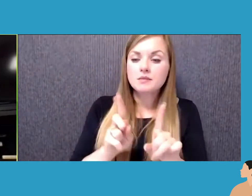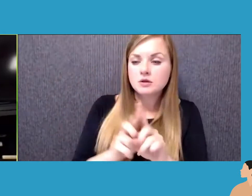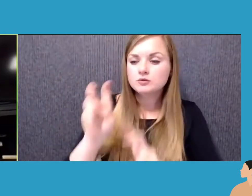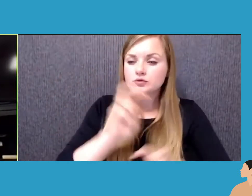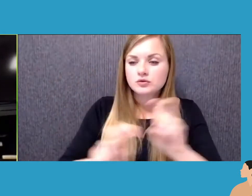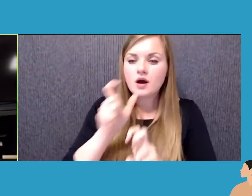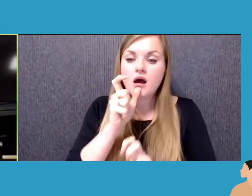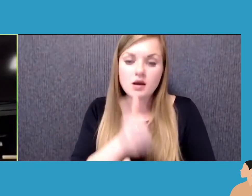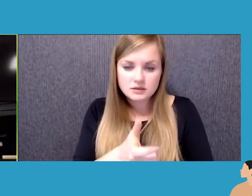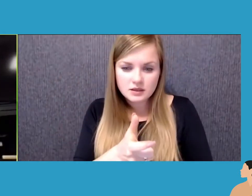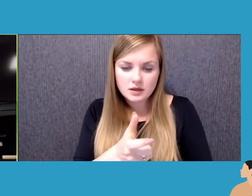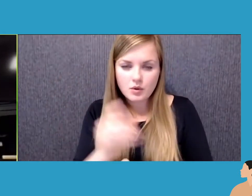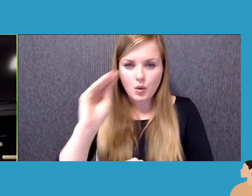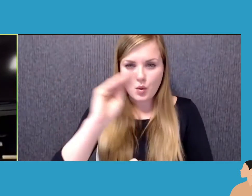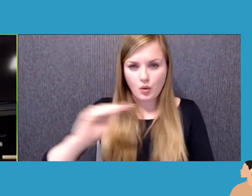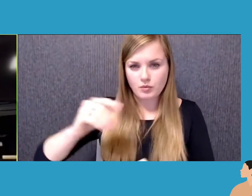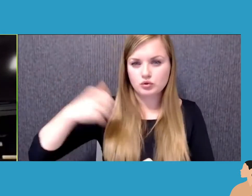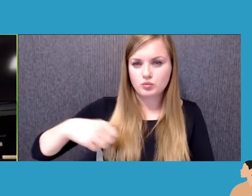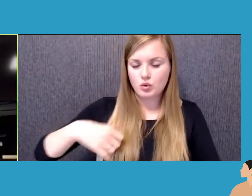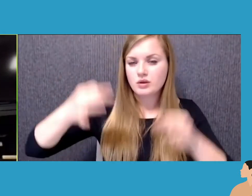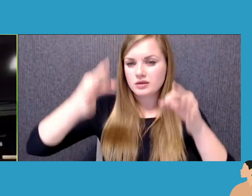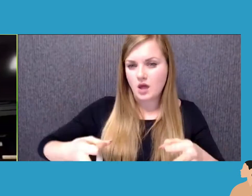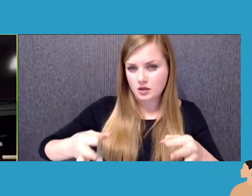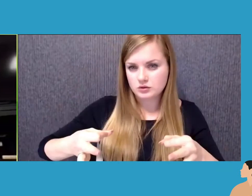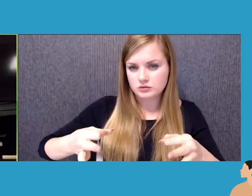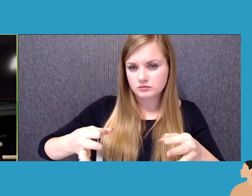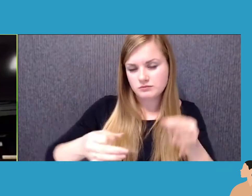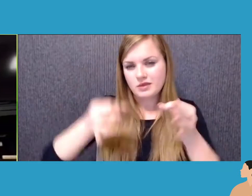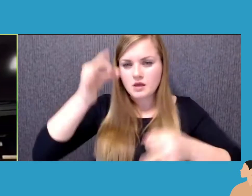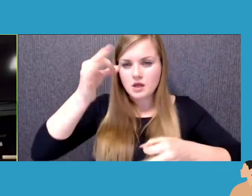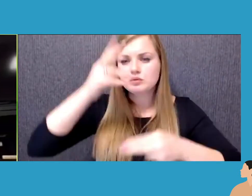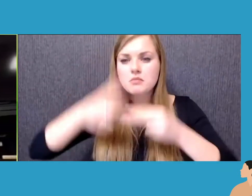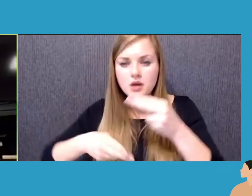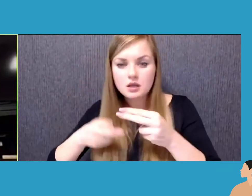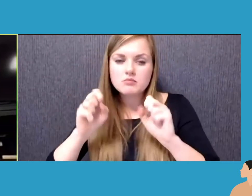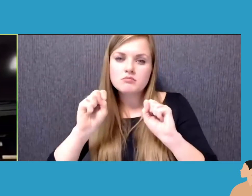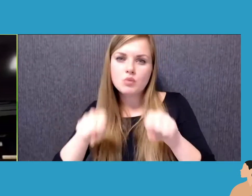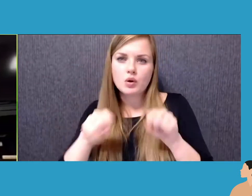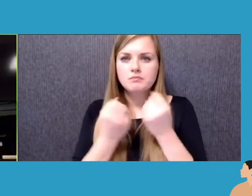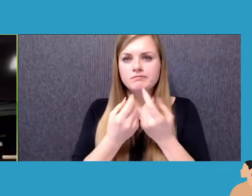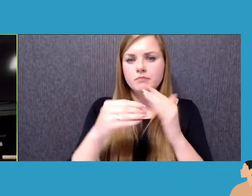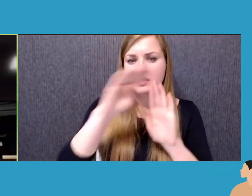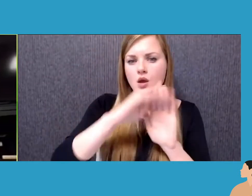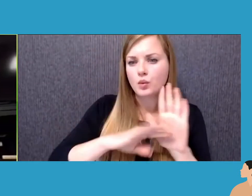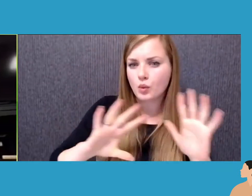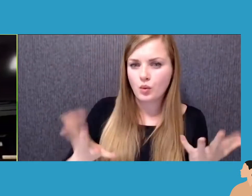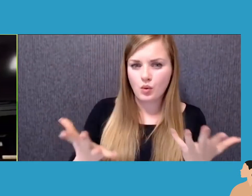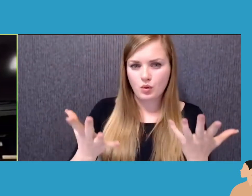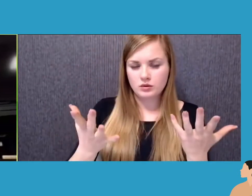do to improve their response to hate crime. Moreover, answers will be sought how the principles and criticism specified in